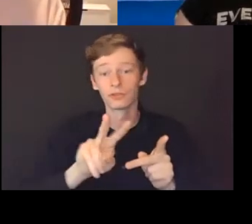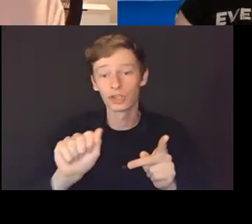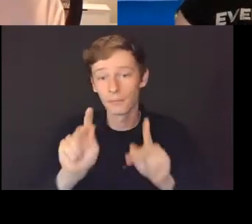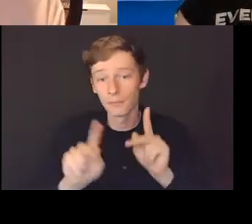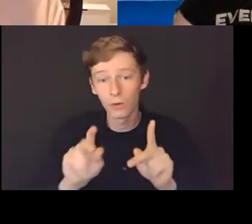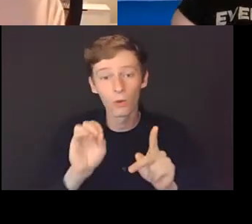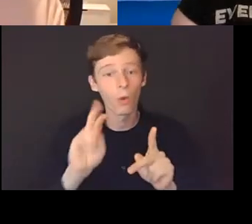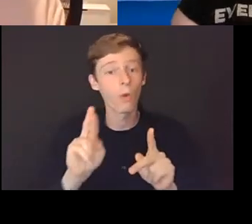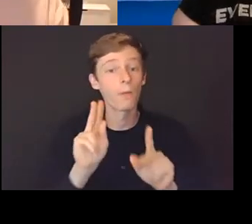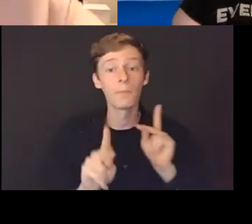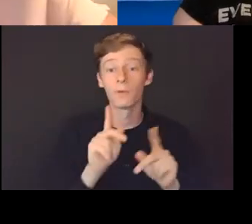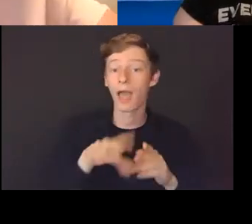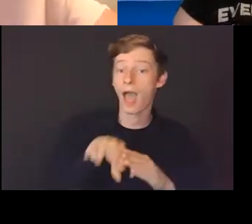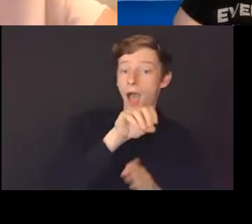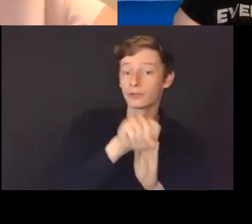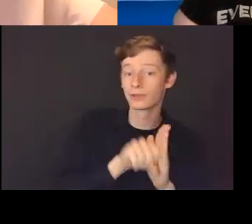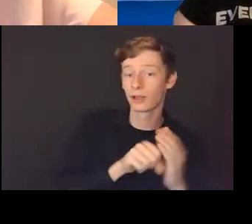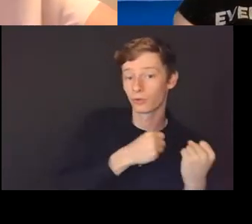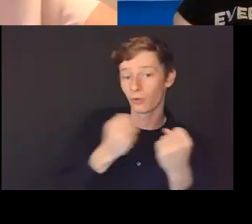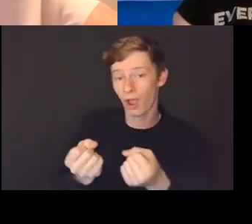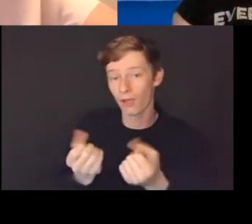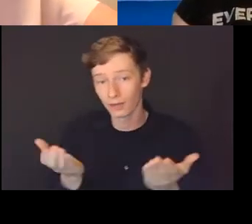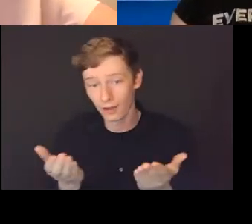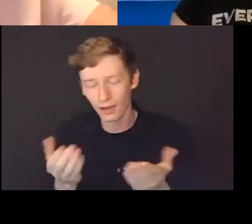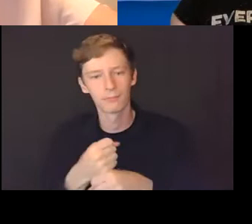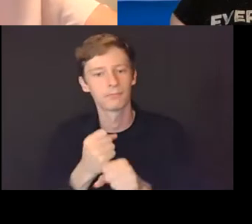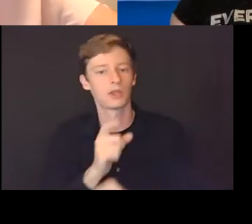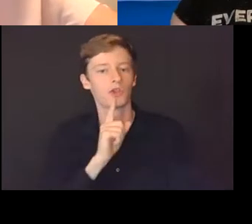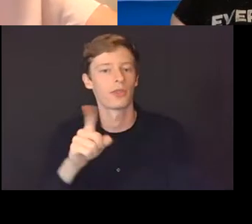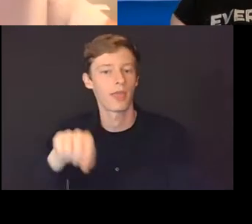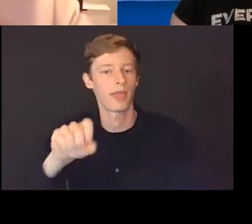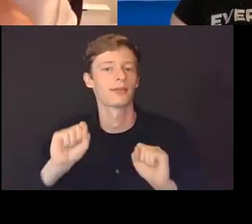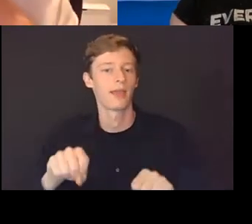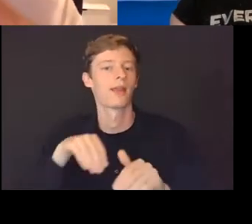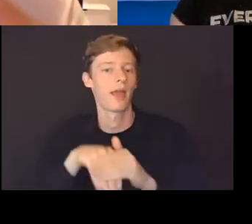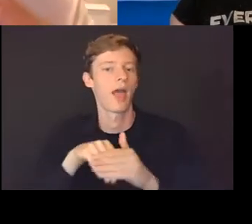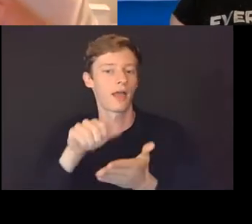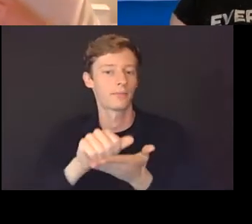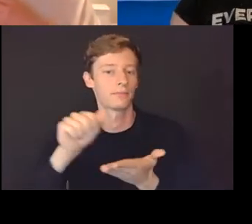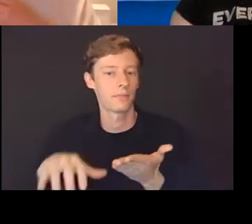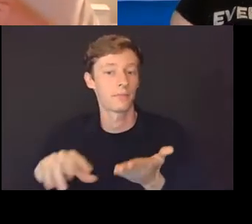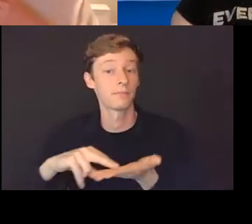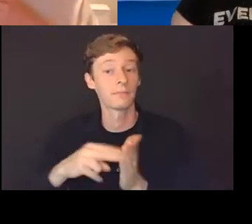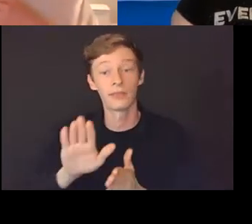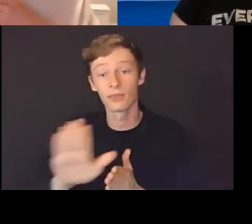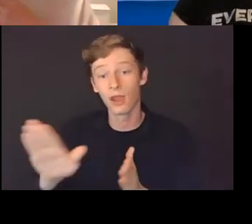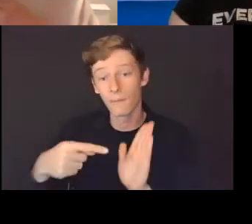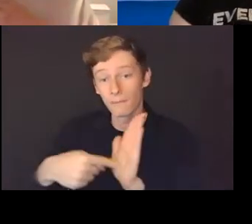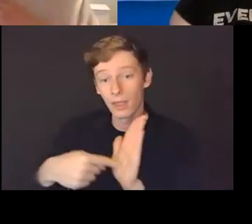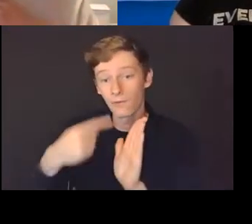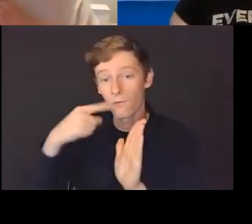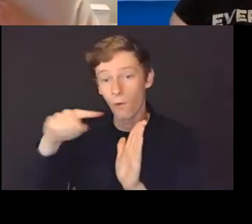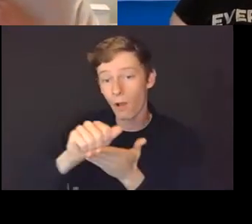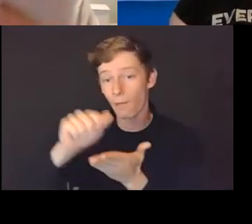access abortion care. What that means is that we provide direct funding to pay for abortion appointments, as well as